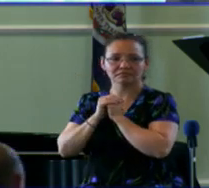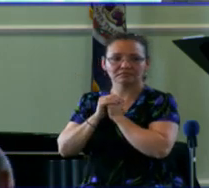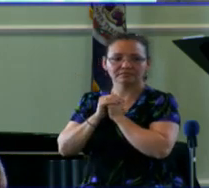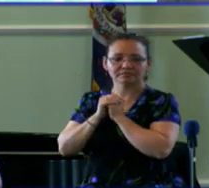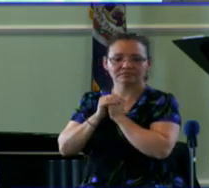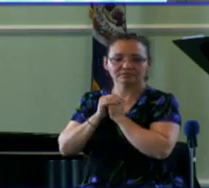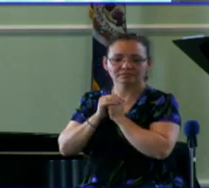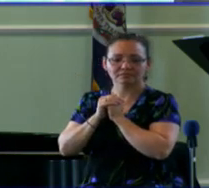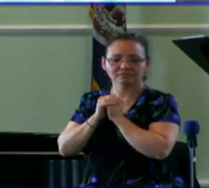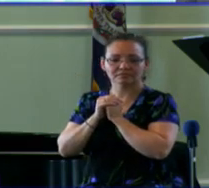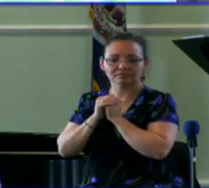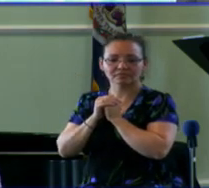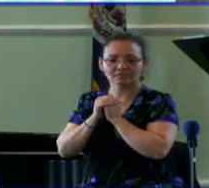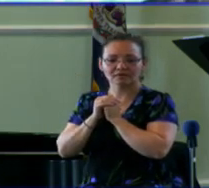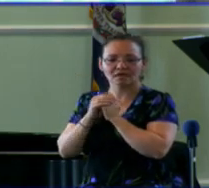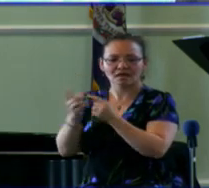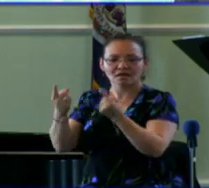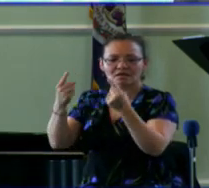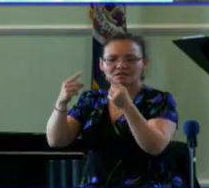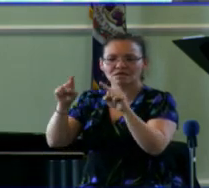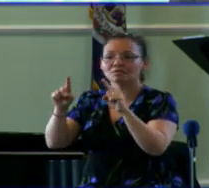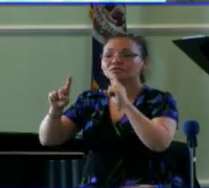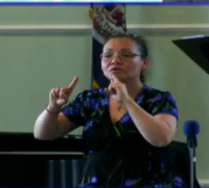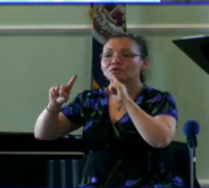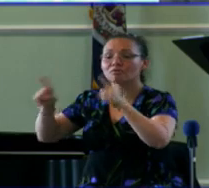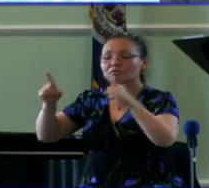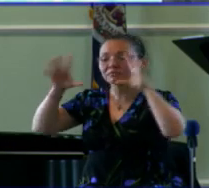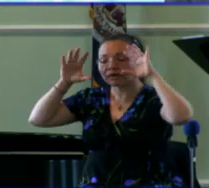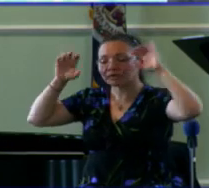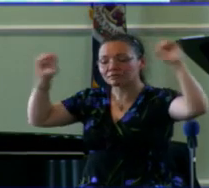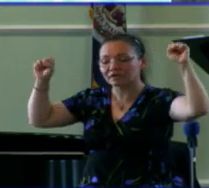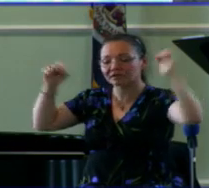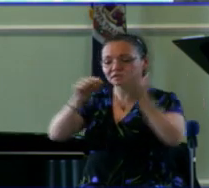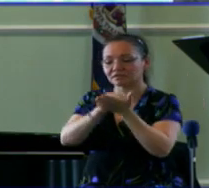there was an executive order signed,